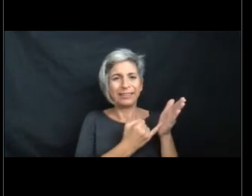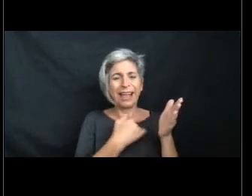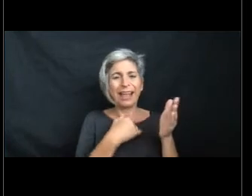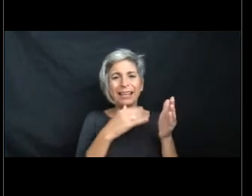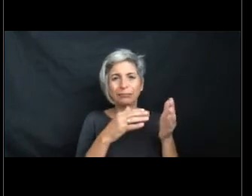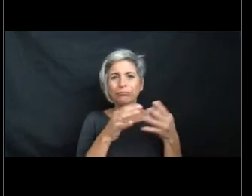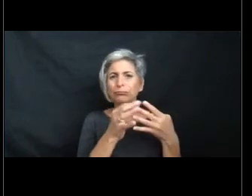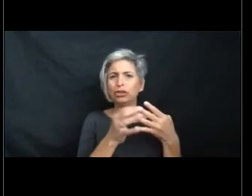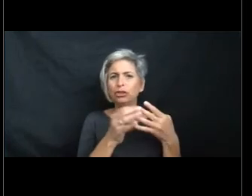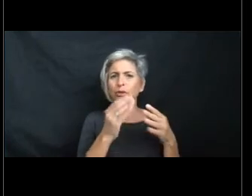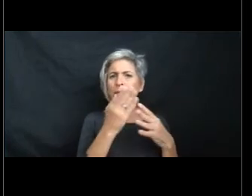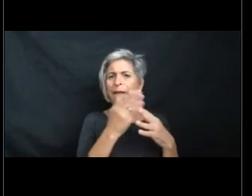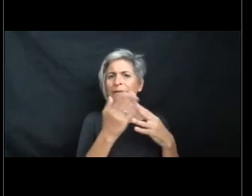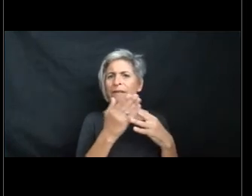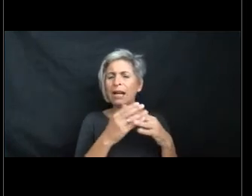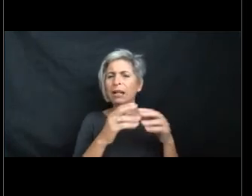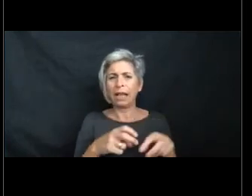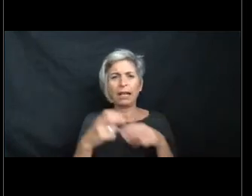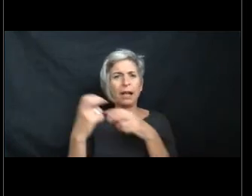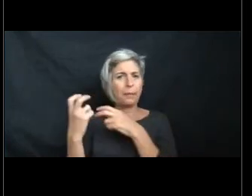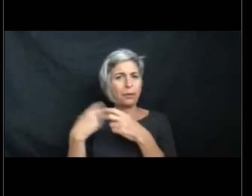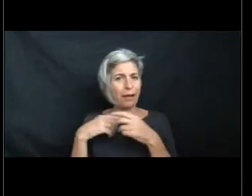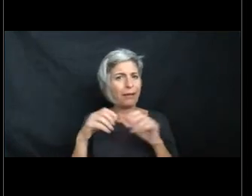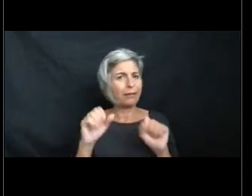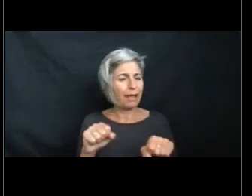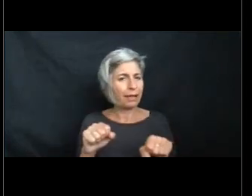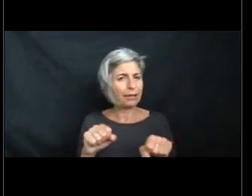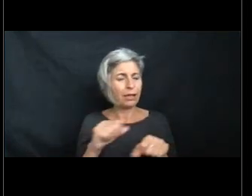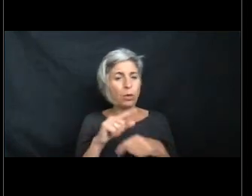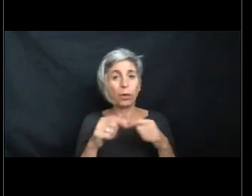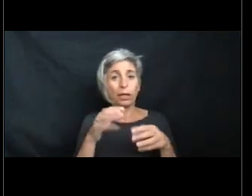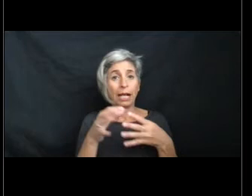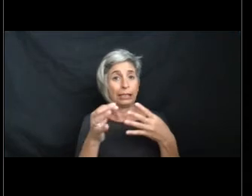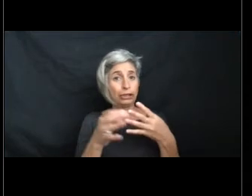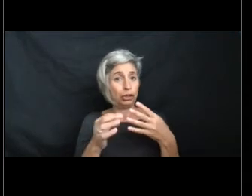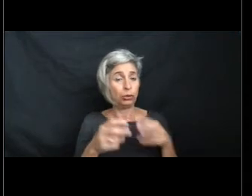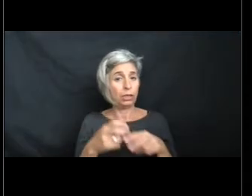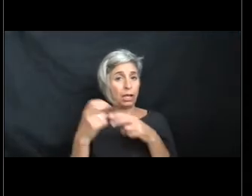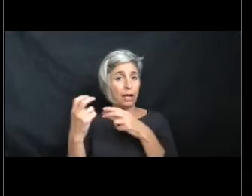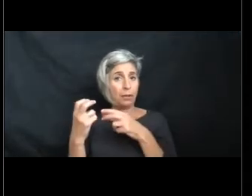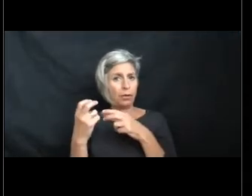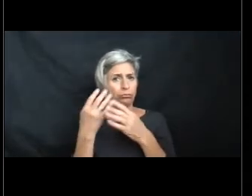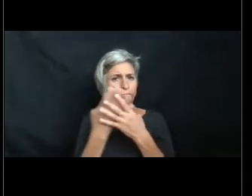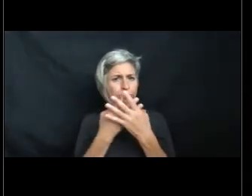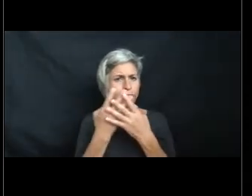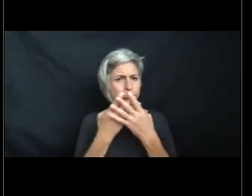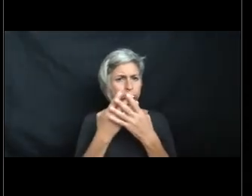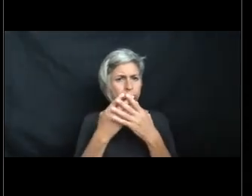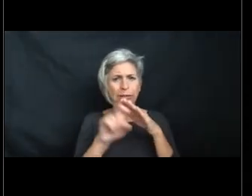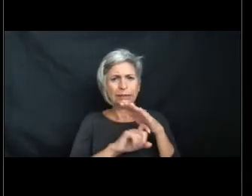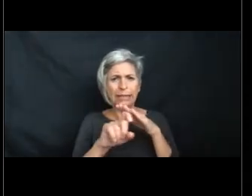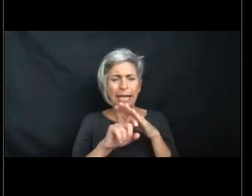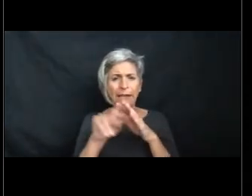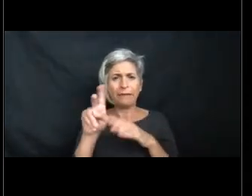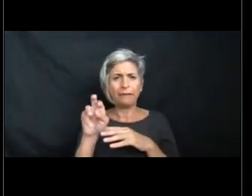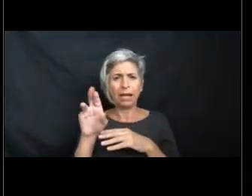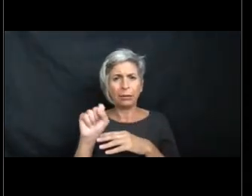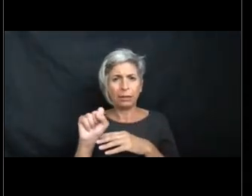my file and upload. So when I choose an upload, it does the virus scan again. So I need to make sure I have a green check